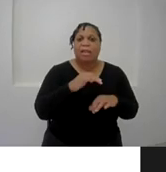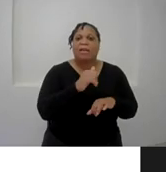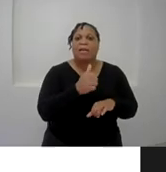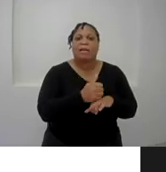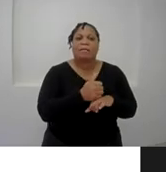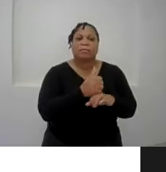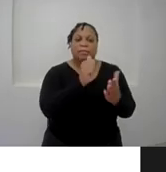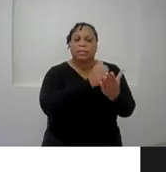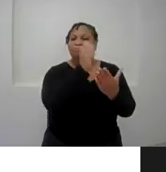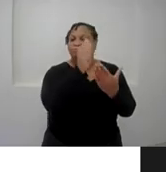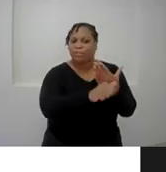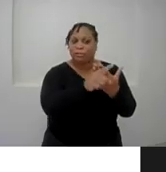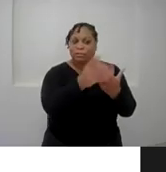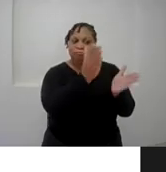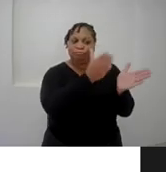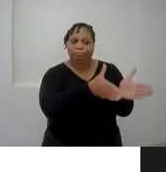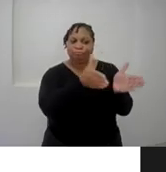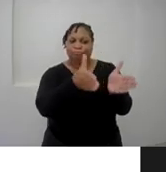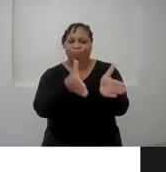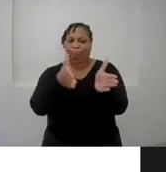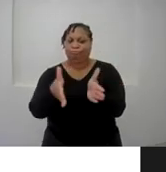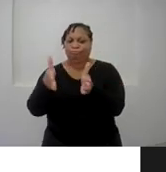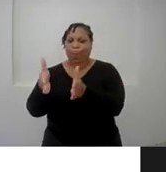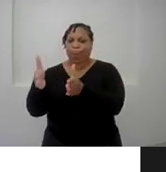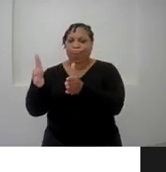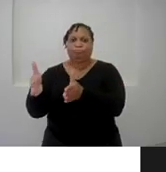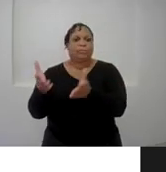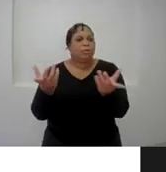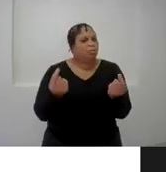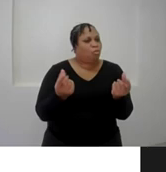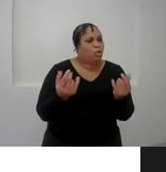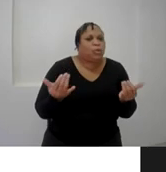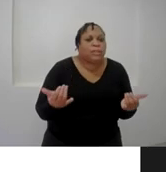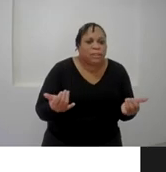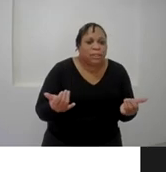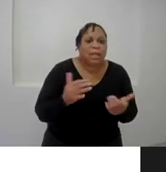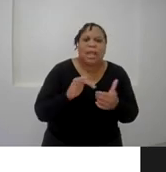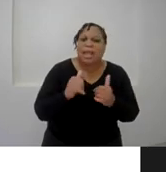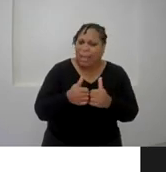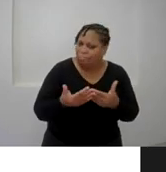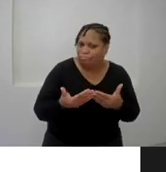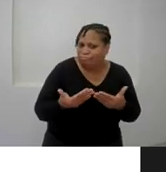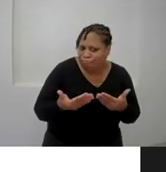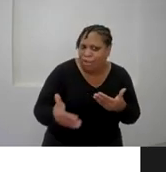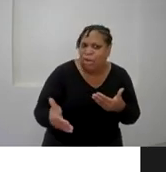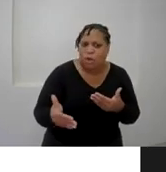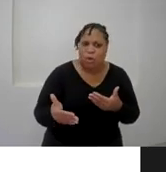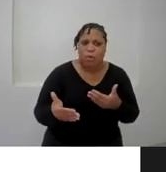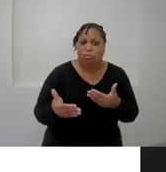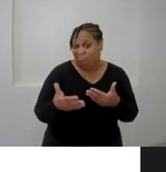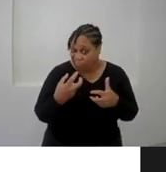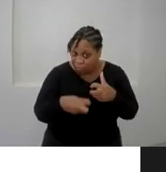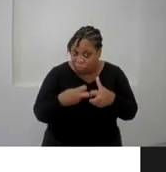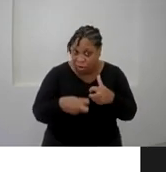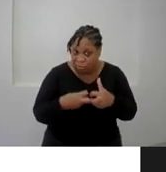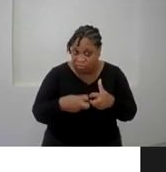agenda that they follow that looks at what did we do today? How did it go? Were there any problems? Were